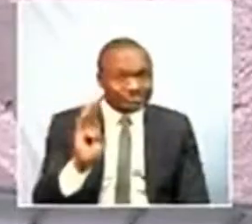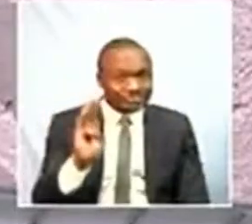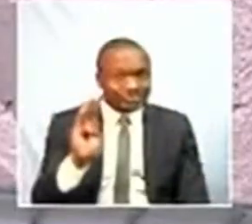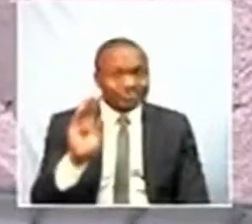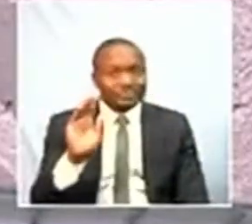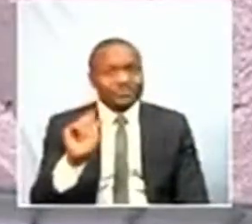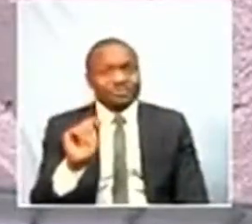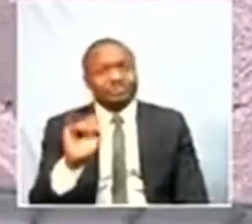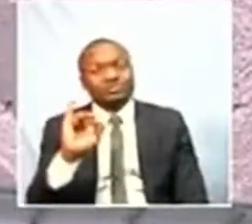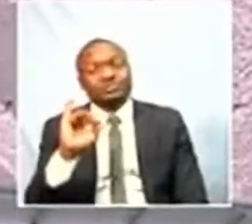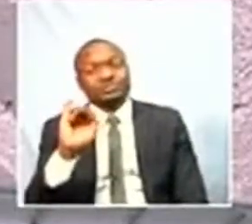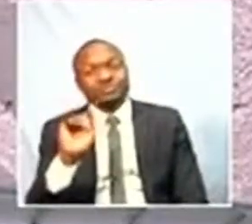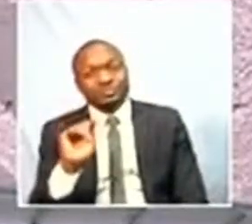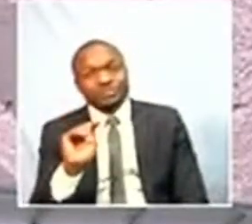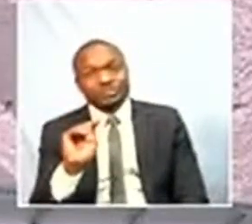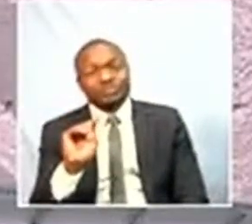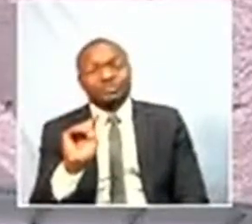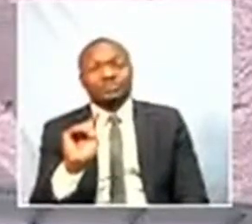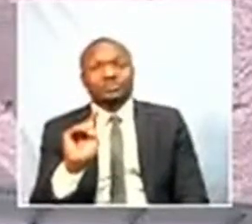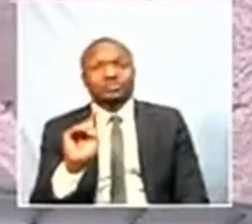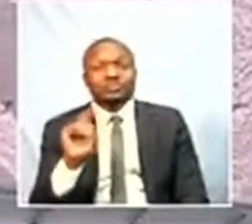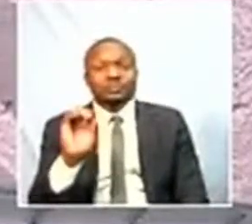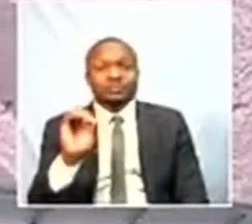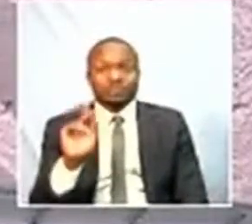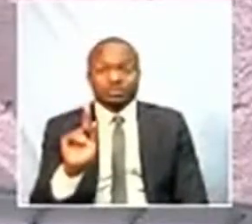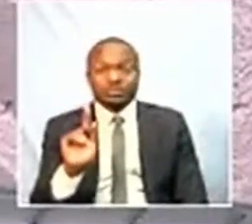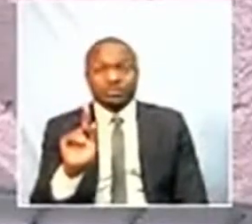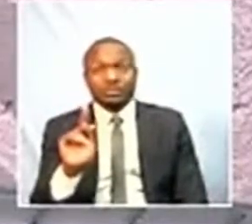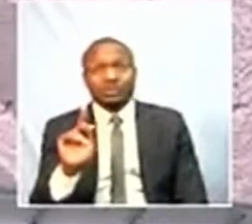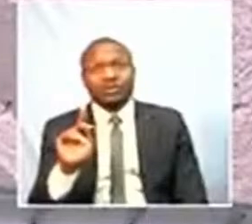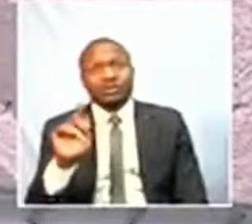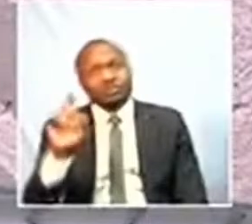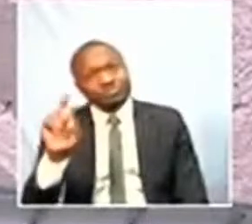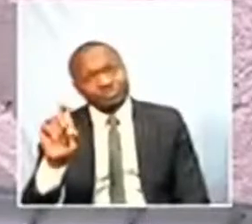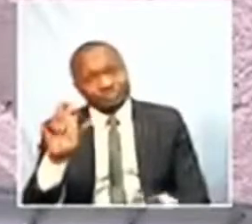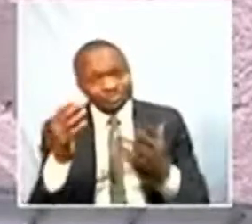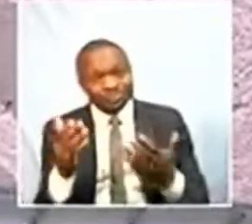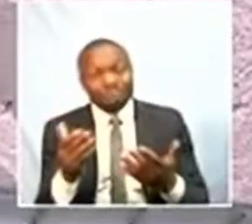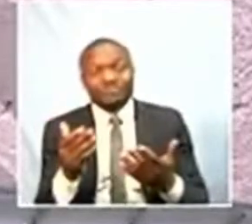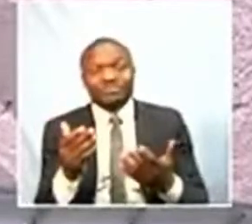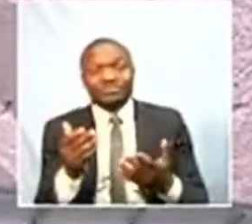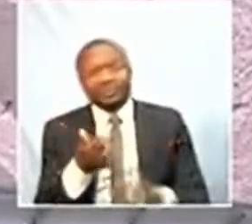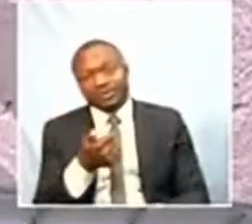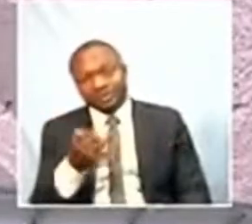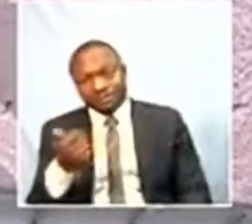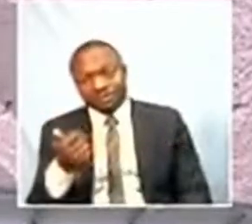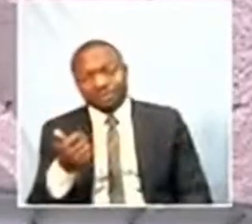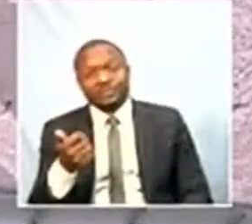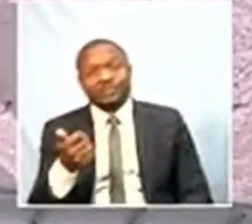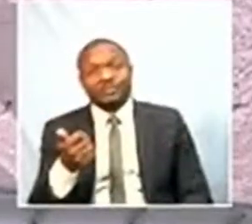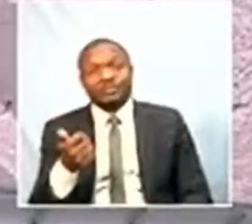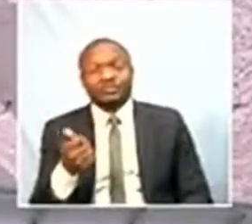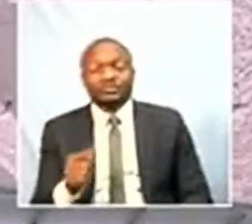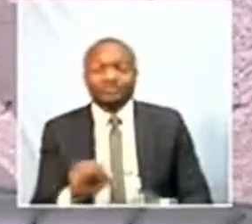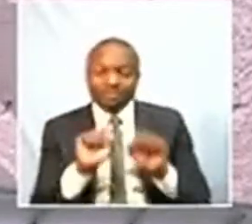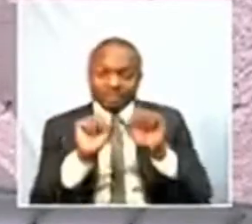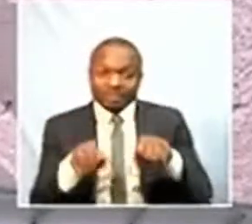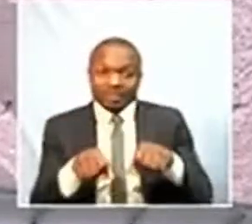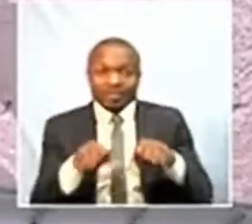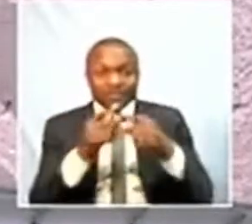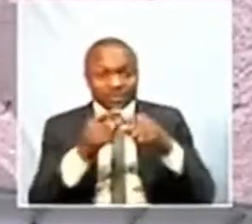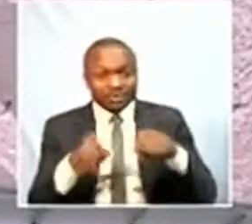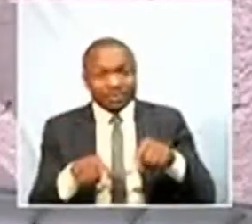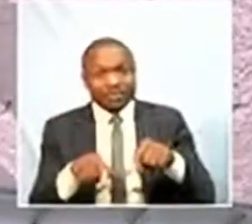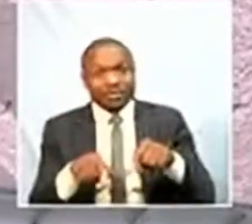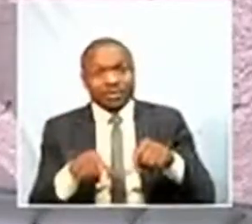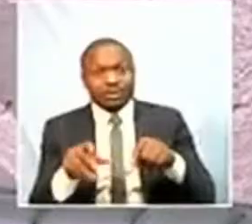TikTok, Twitter, now known as X, or Instagram, Madam Speaker. And can also be done by